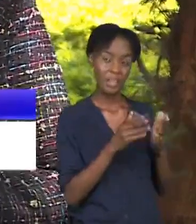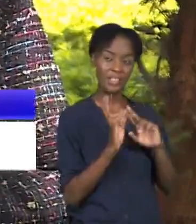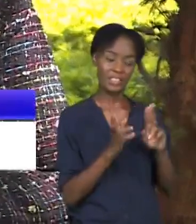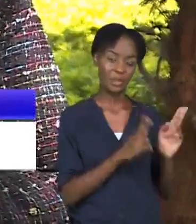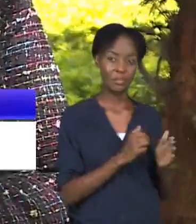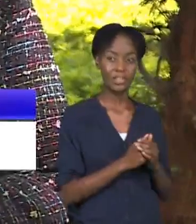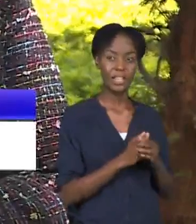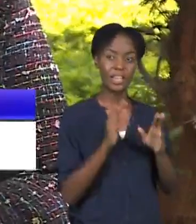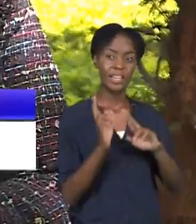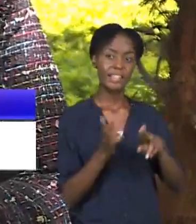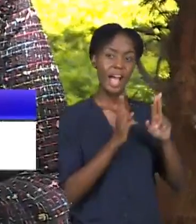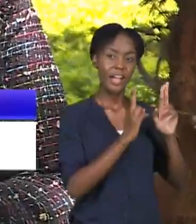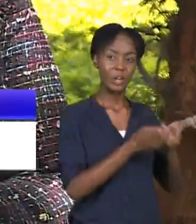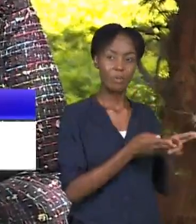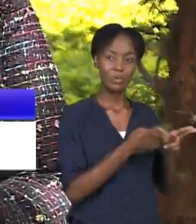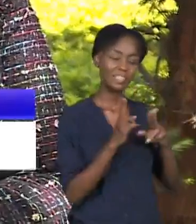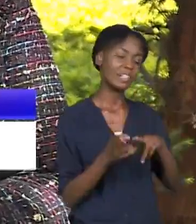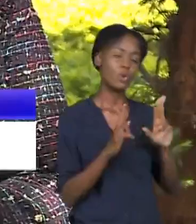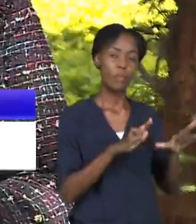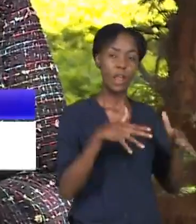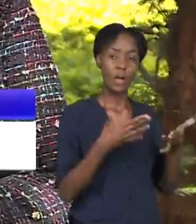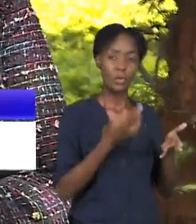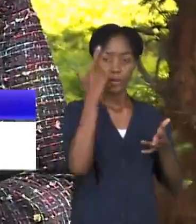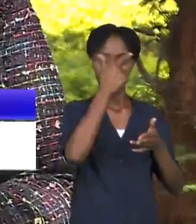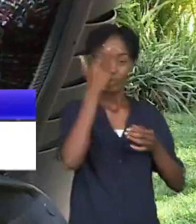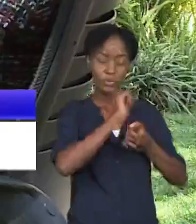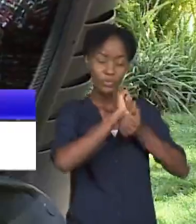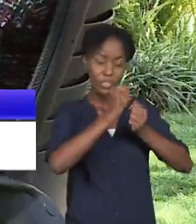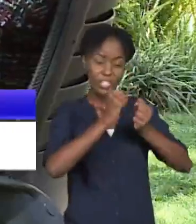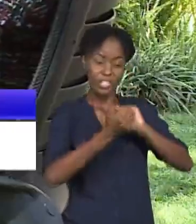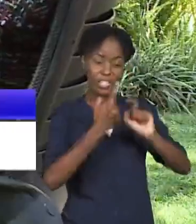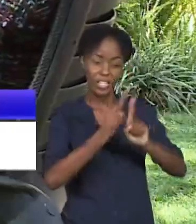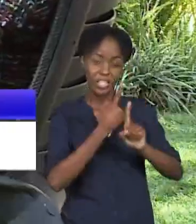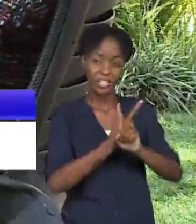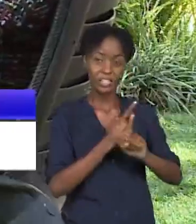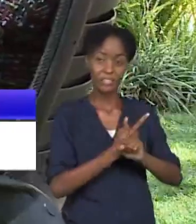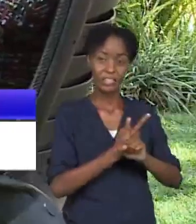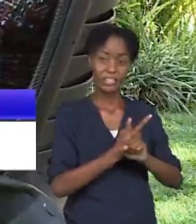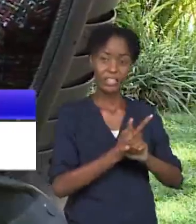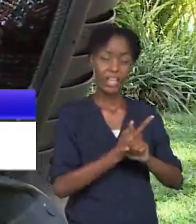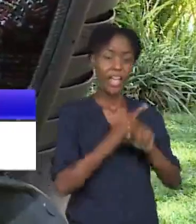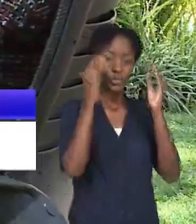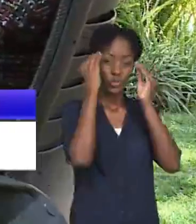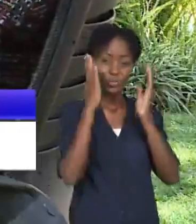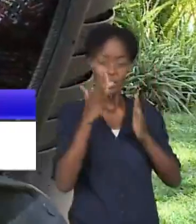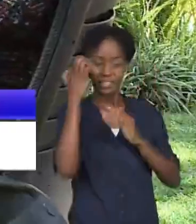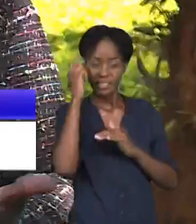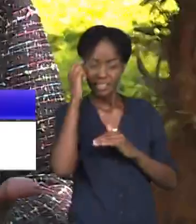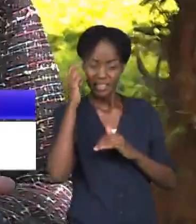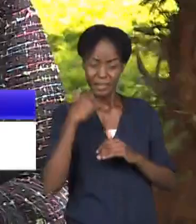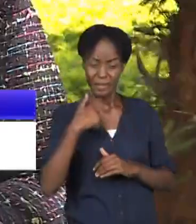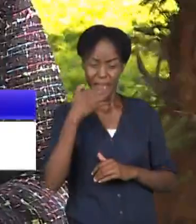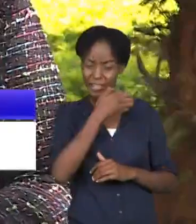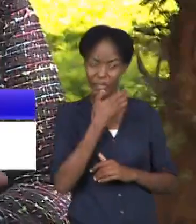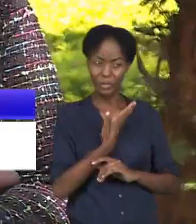normal reaction because of the changes that children have gone through, that no one has addressed the children. The children are feeling left out. The children